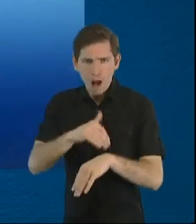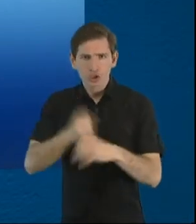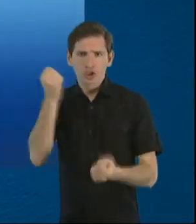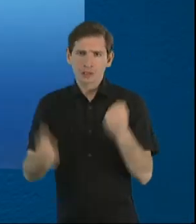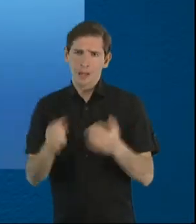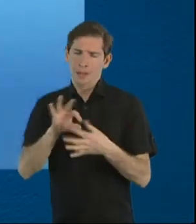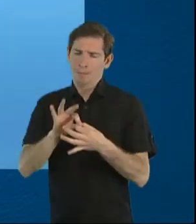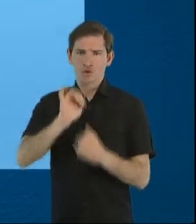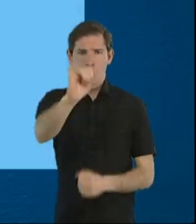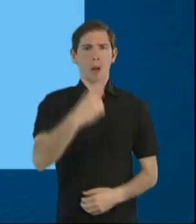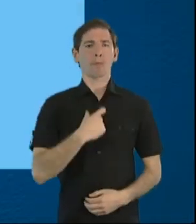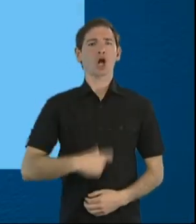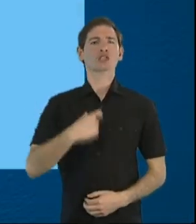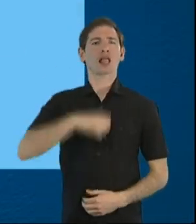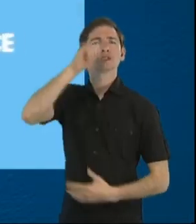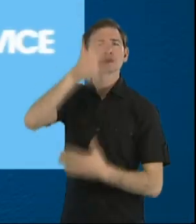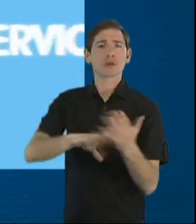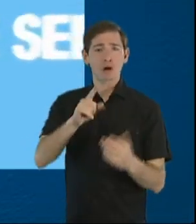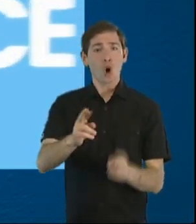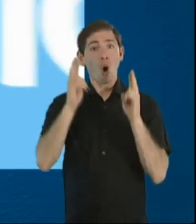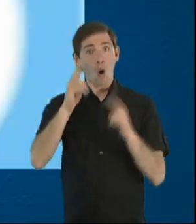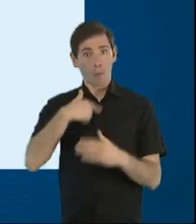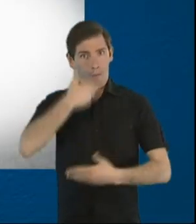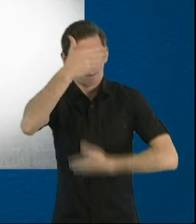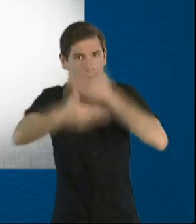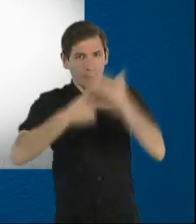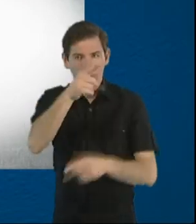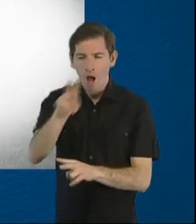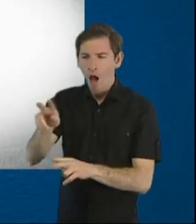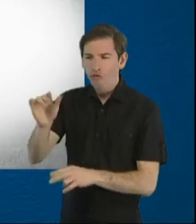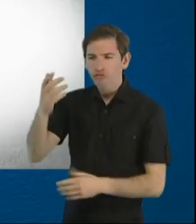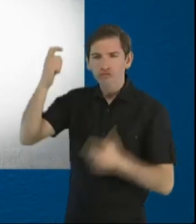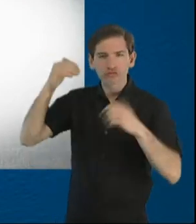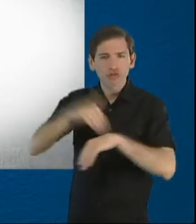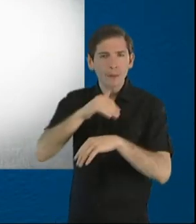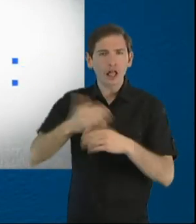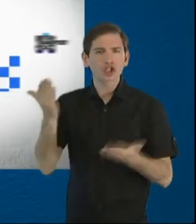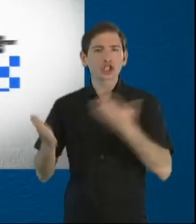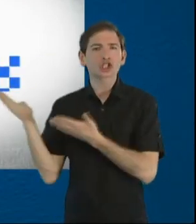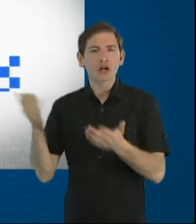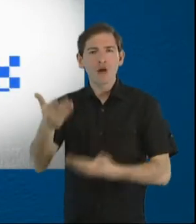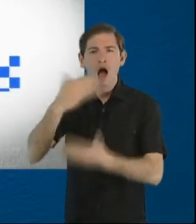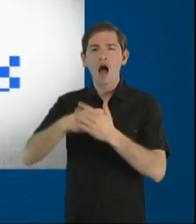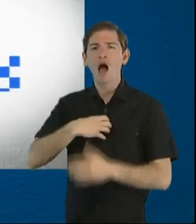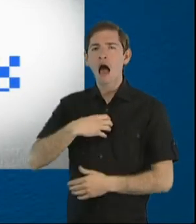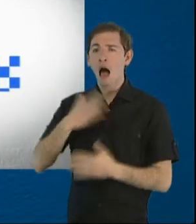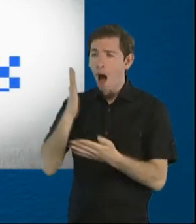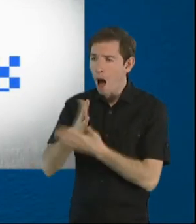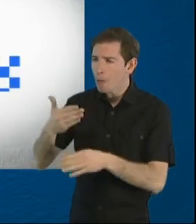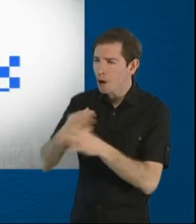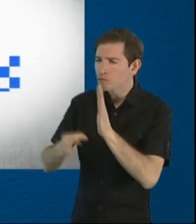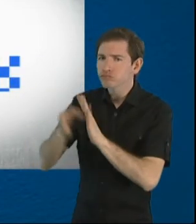experiences. But hopefully, this journey through the Criminal Justice Service has told you more about the work and true performance of the agencies